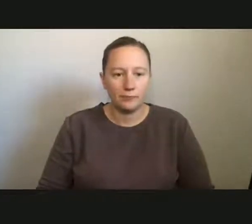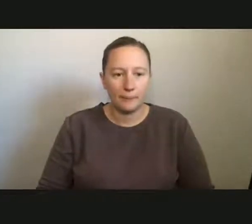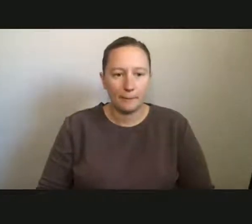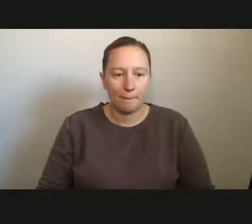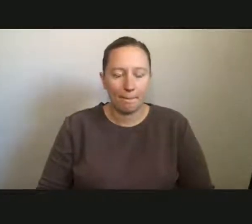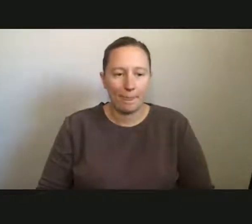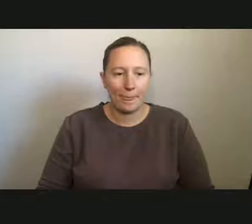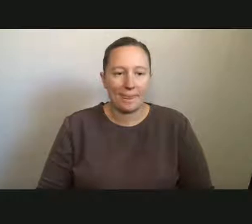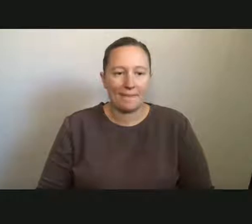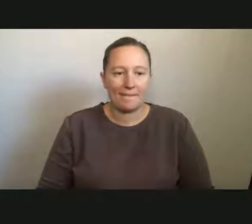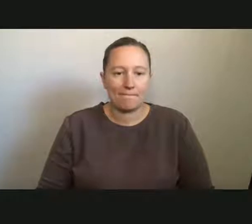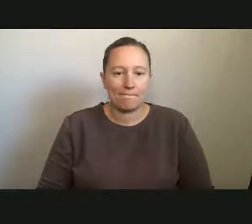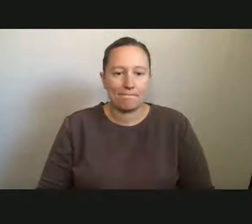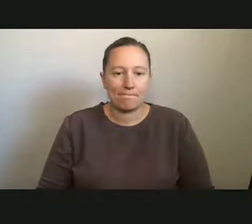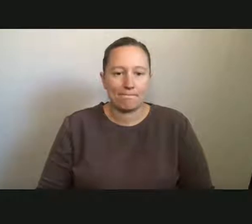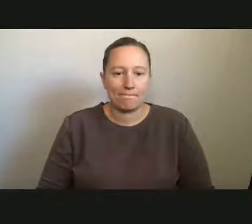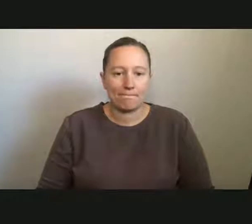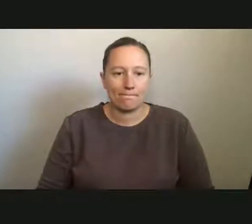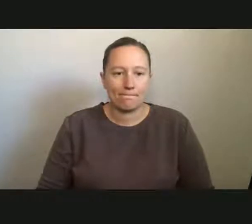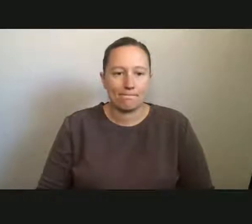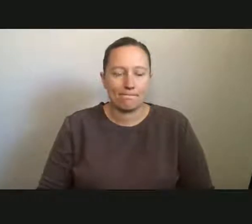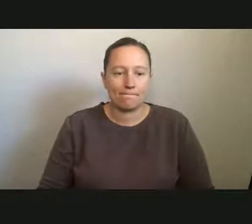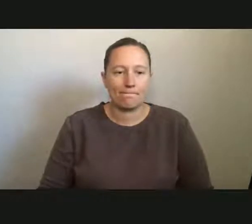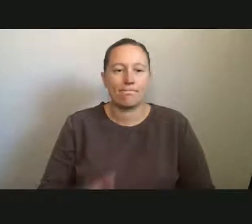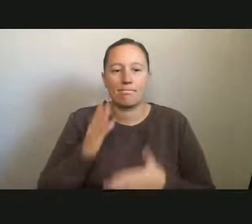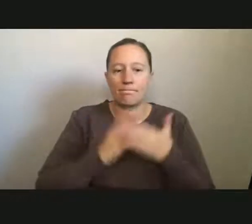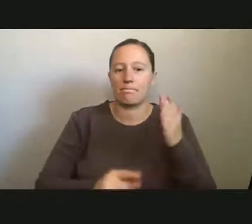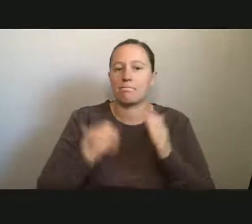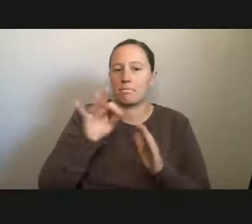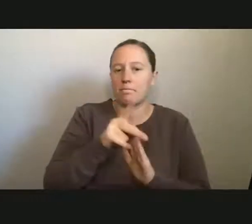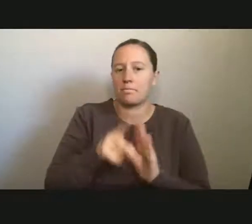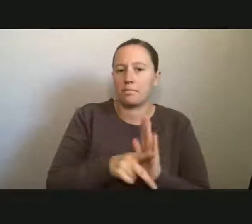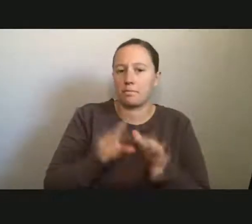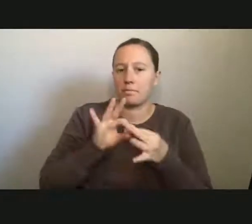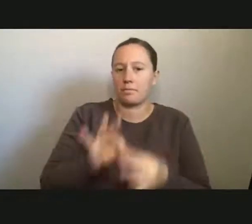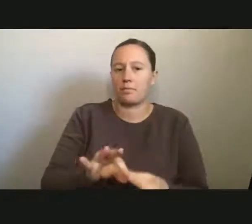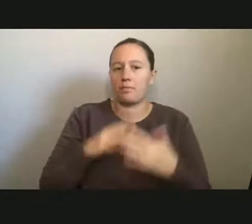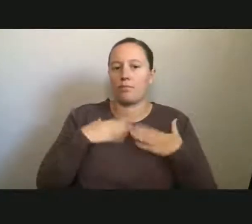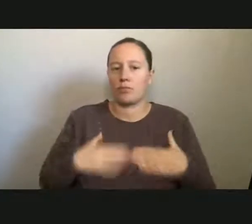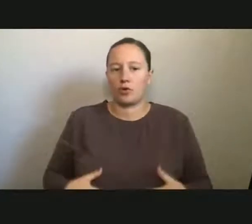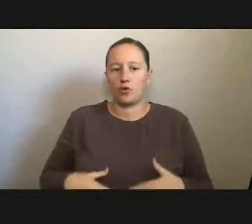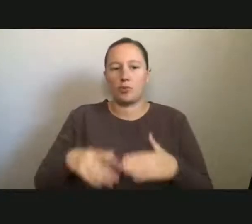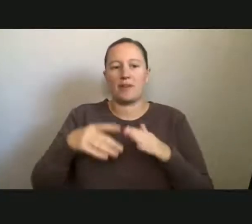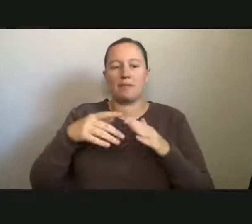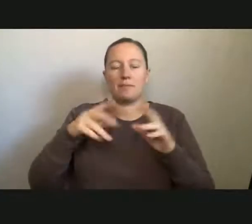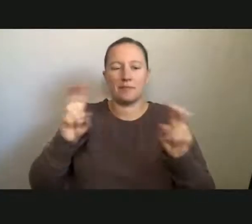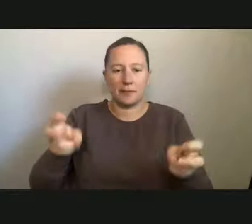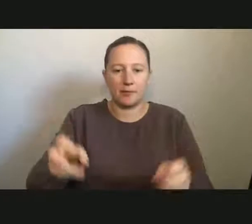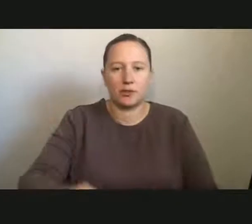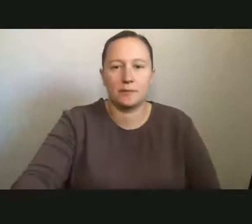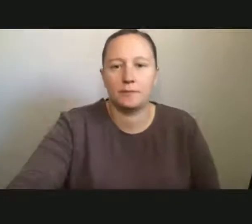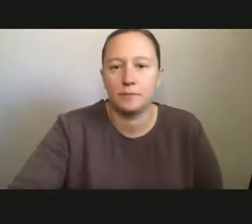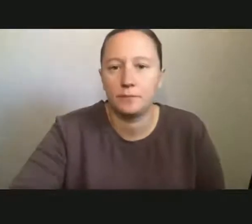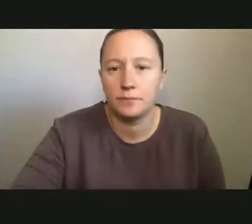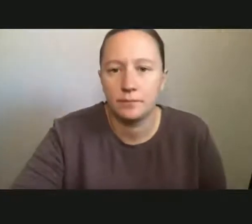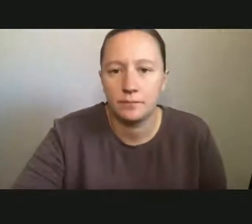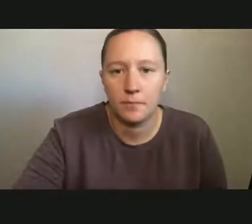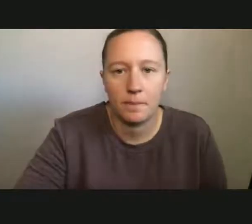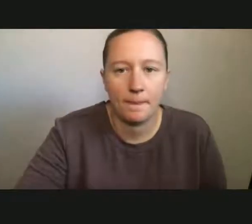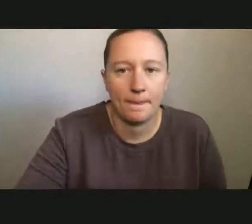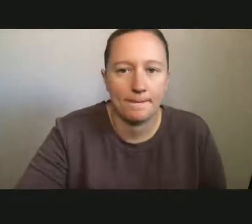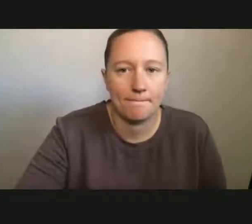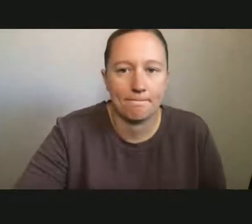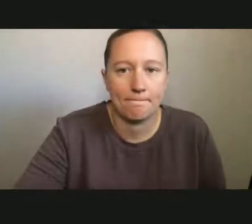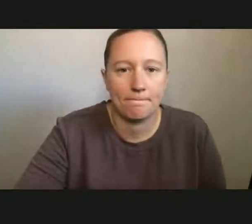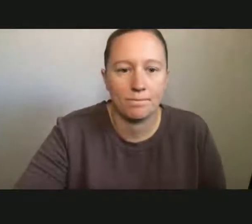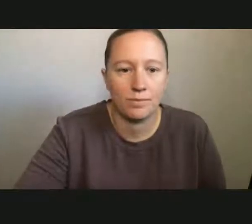So the first we're going to talk about is some of the policies involving human subject research. As you can see from this